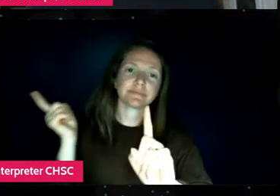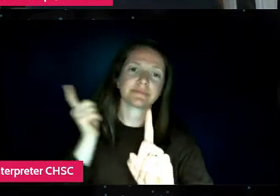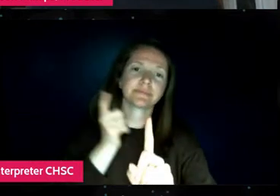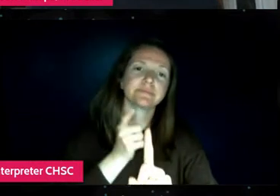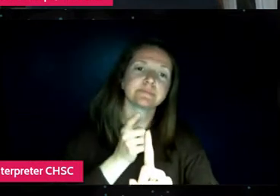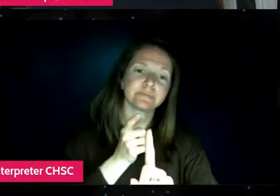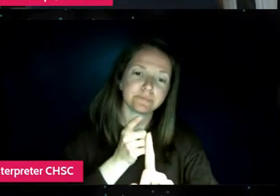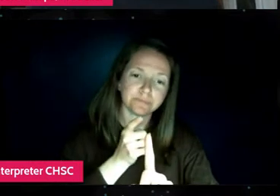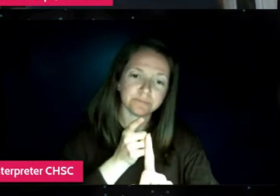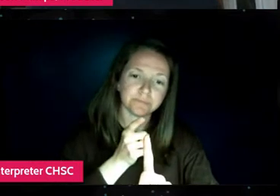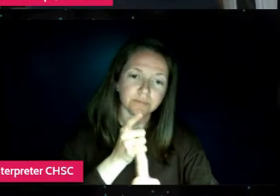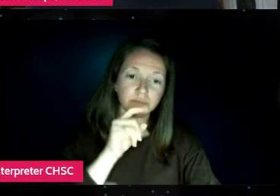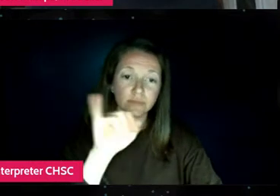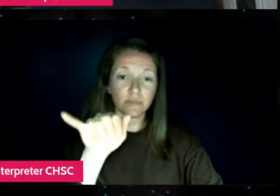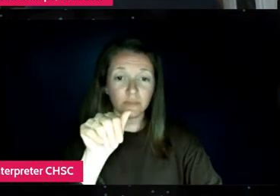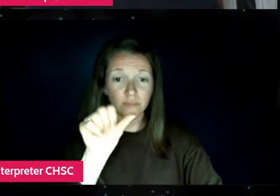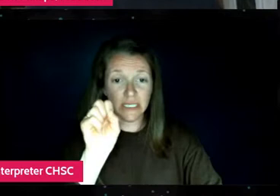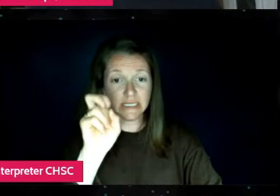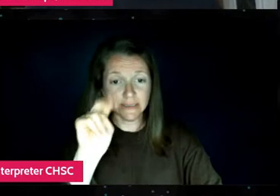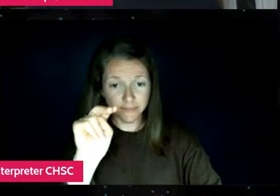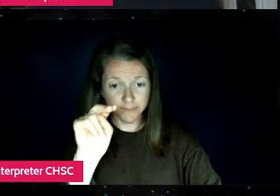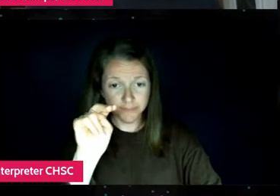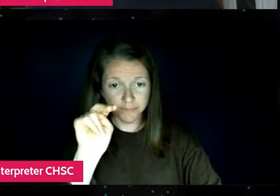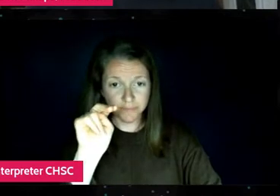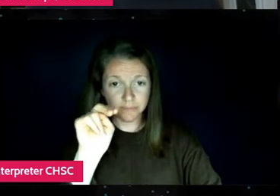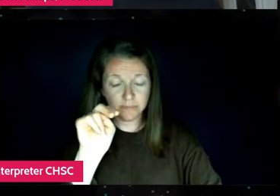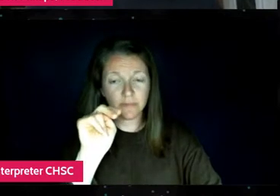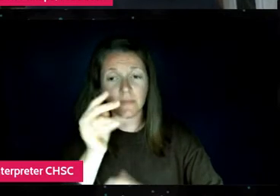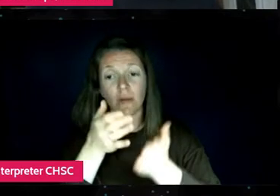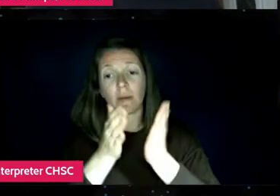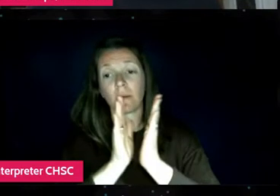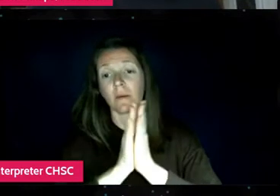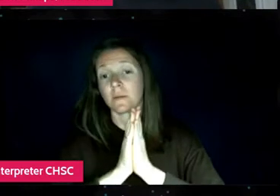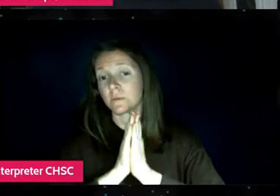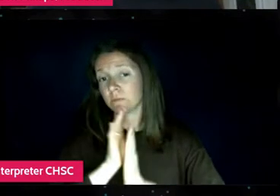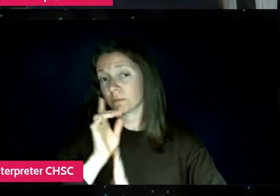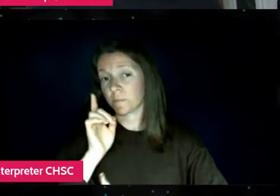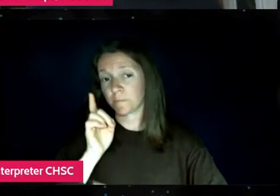to Jason and ask you if